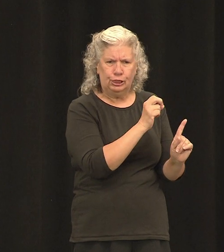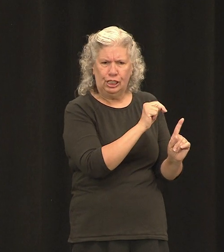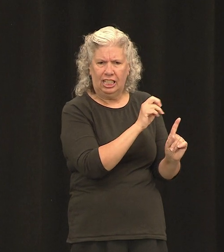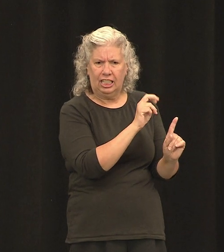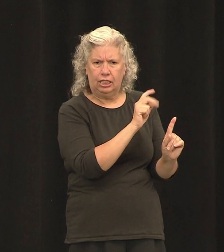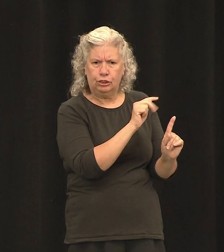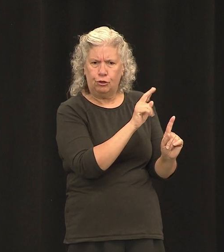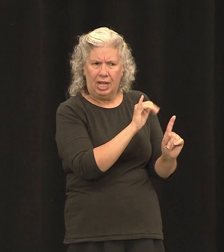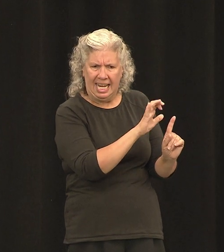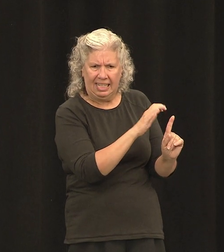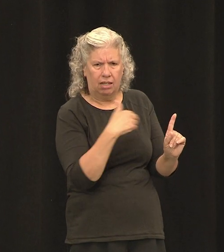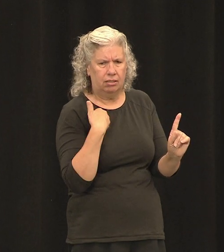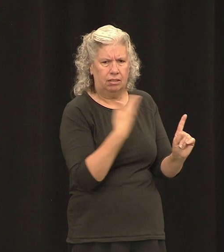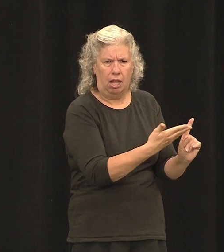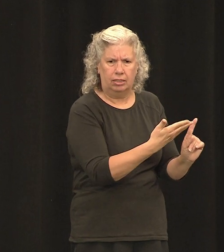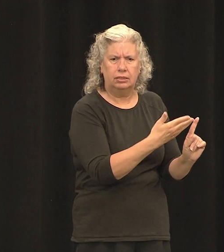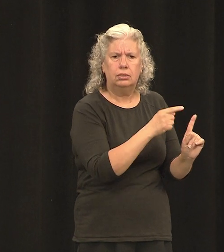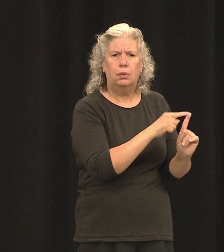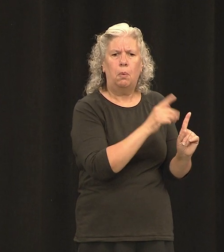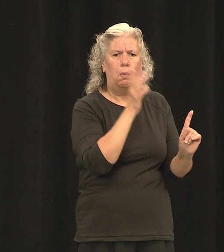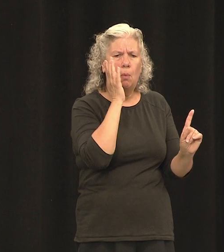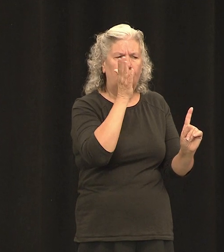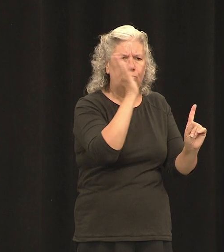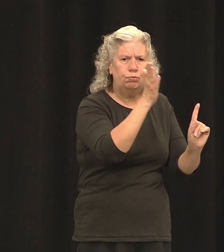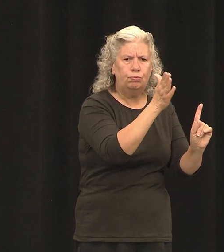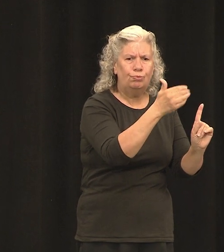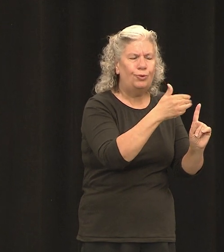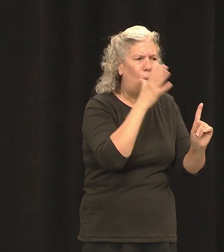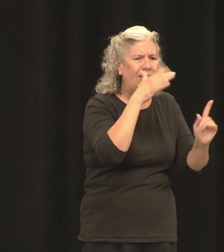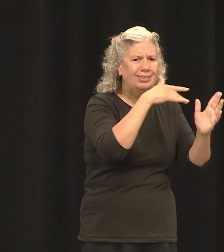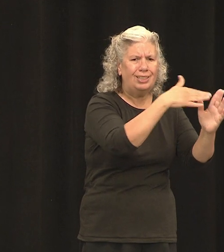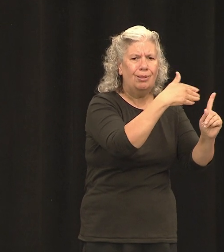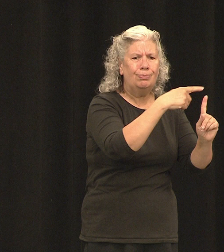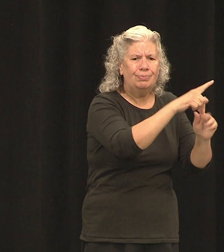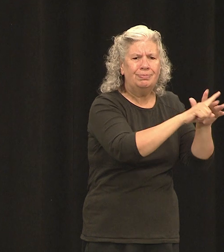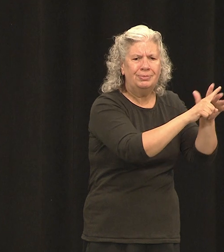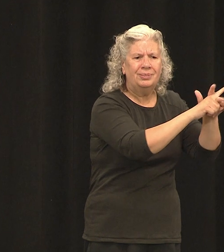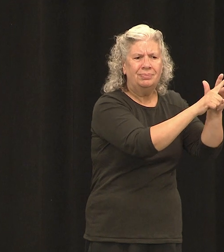new types and new genes in the future.